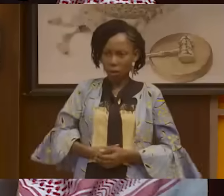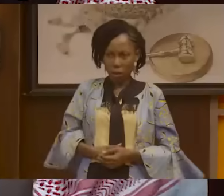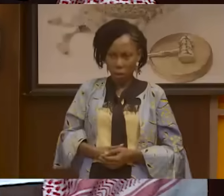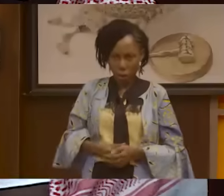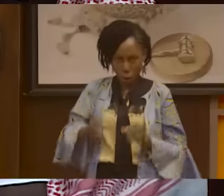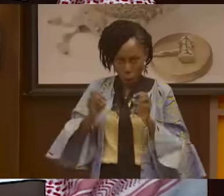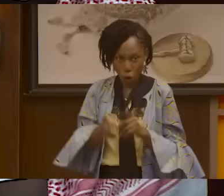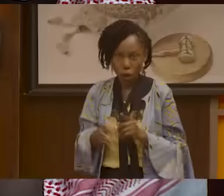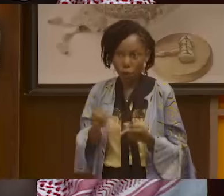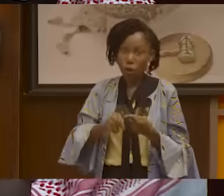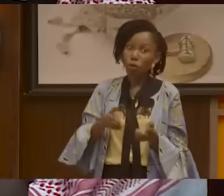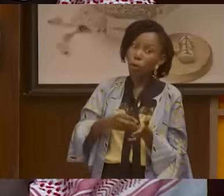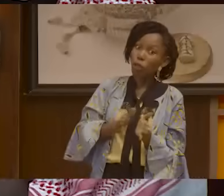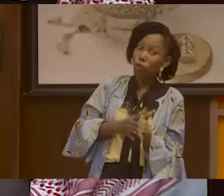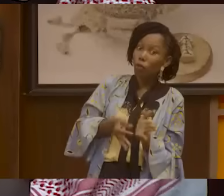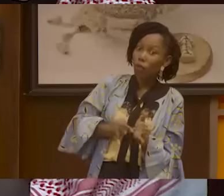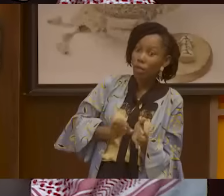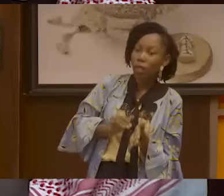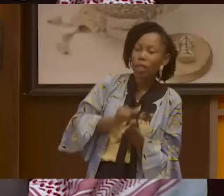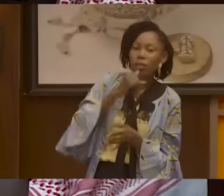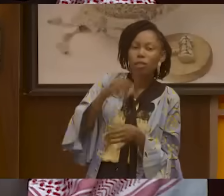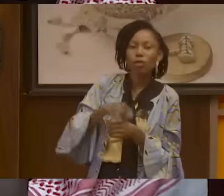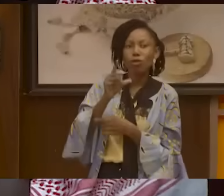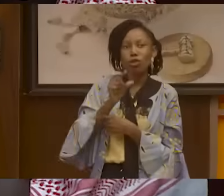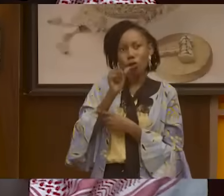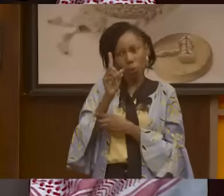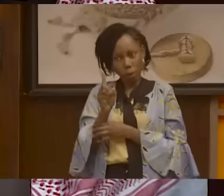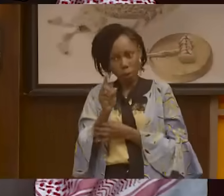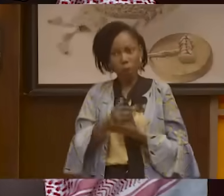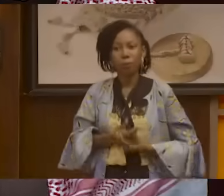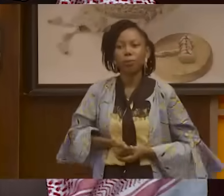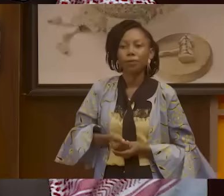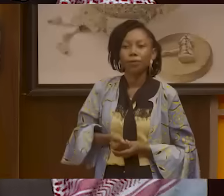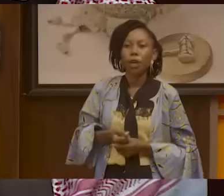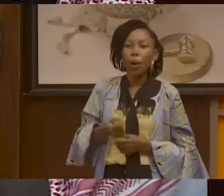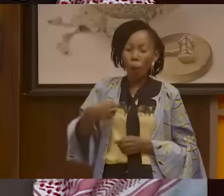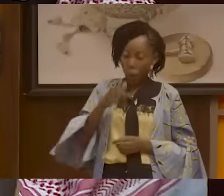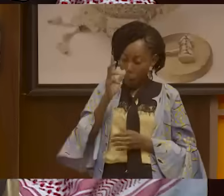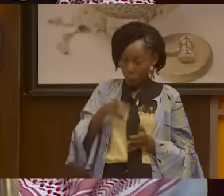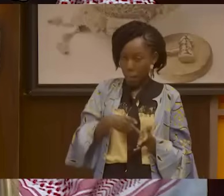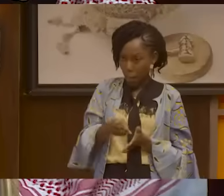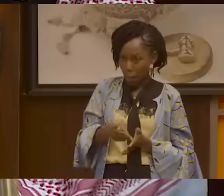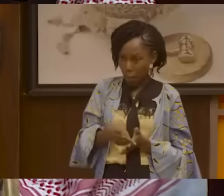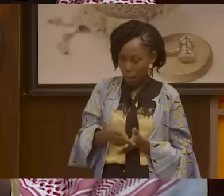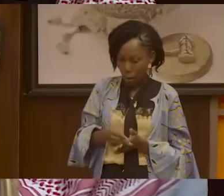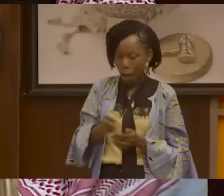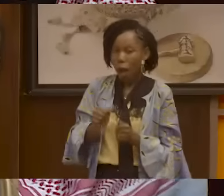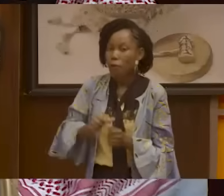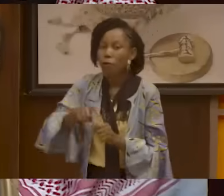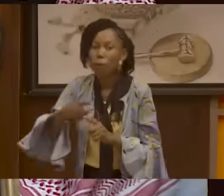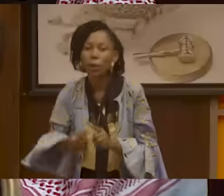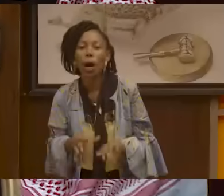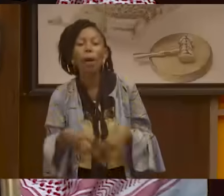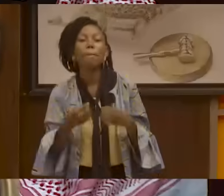said, okay, you want to pay school fee. That was 2021. He said, okay, you will be paying the school fee. A monthly allowance, how much do you